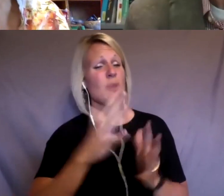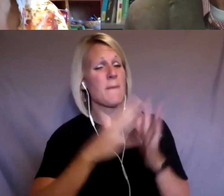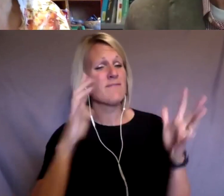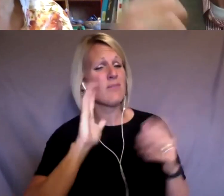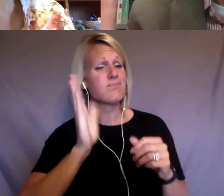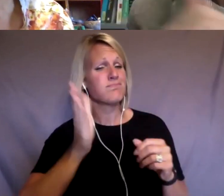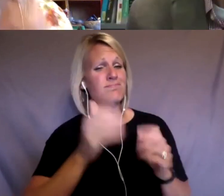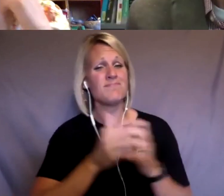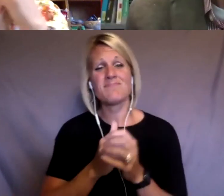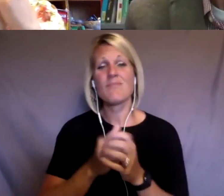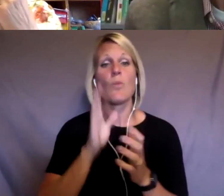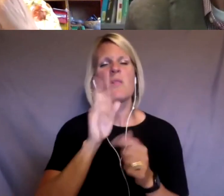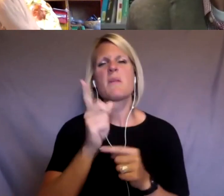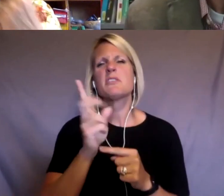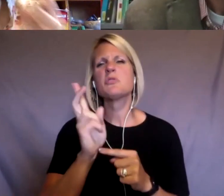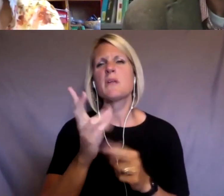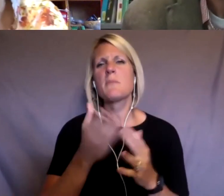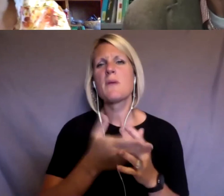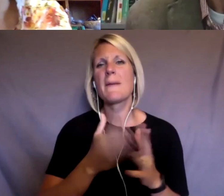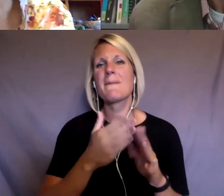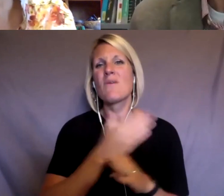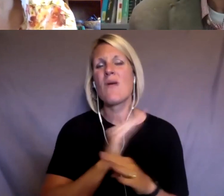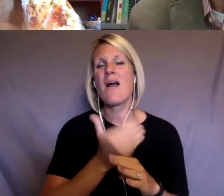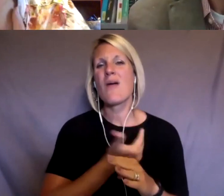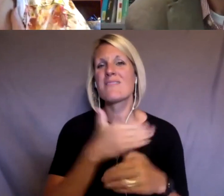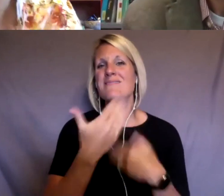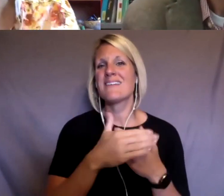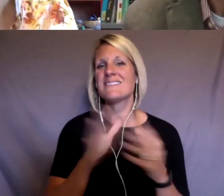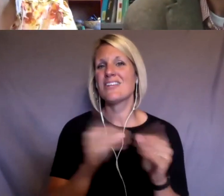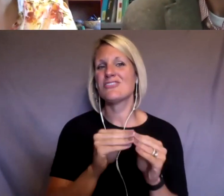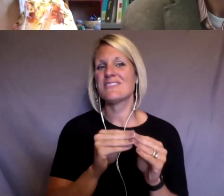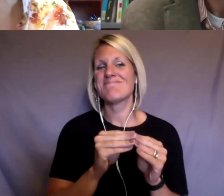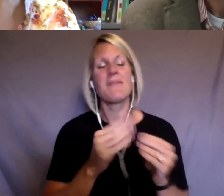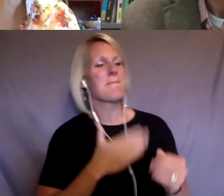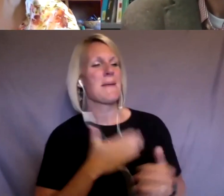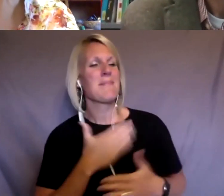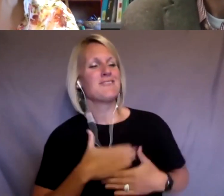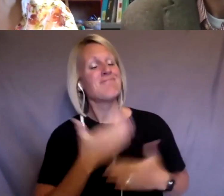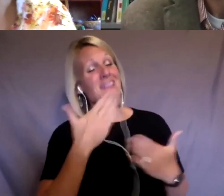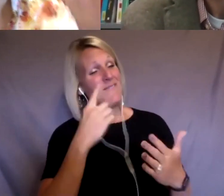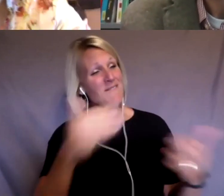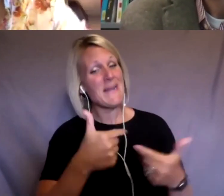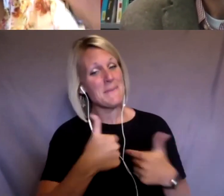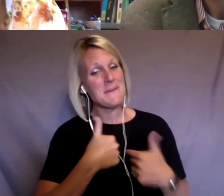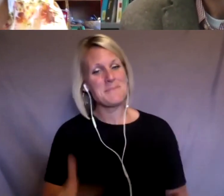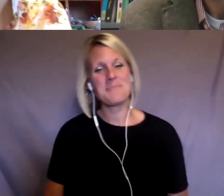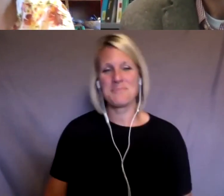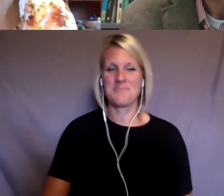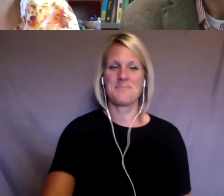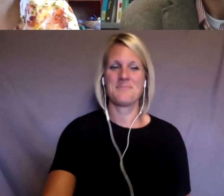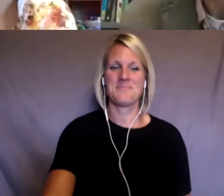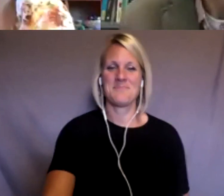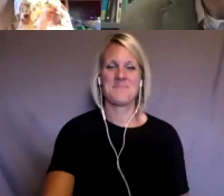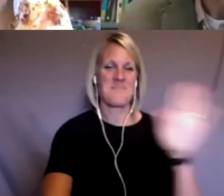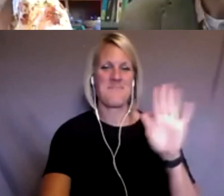break before our next session gets started, but thank you again. My pleasure. Thank you very much for inviting me. Bye.